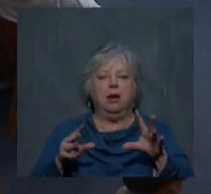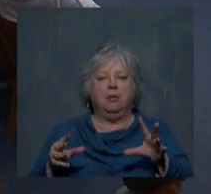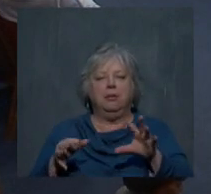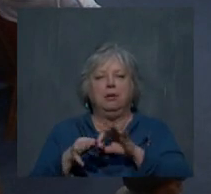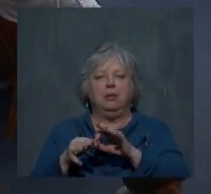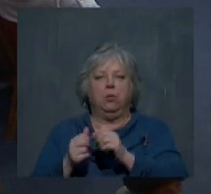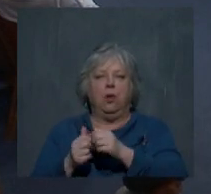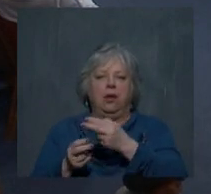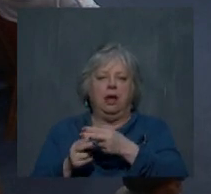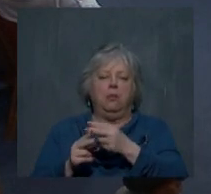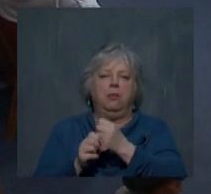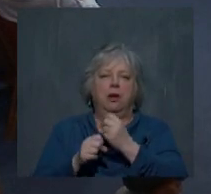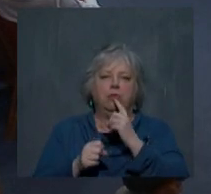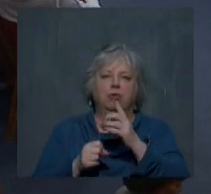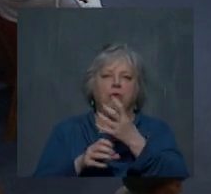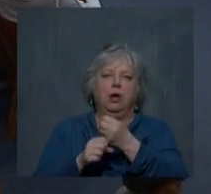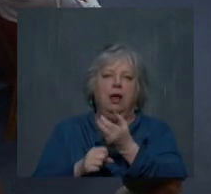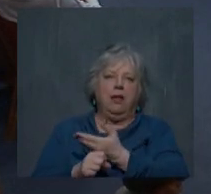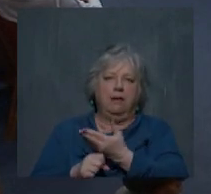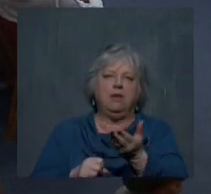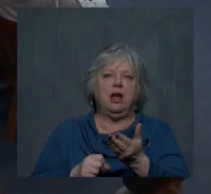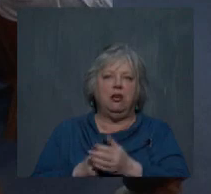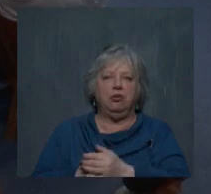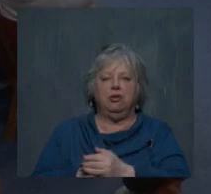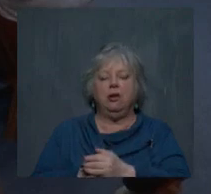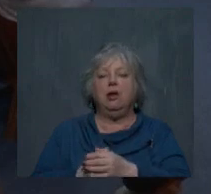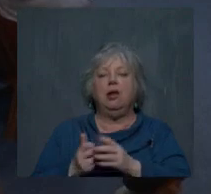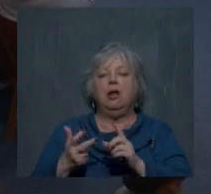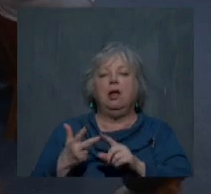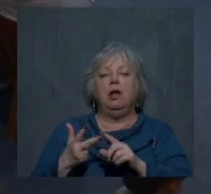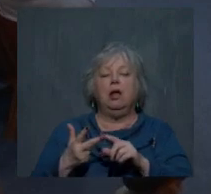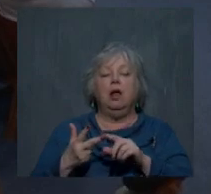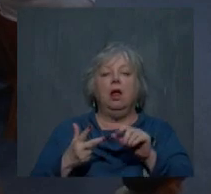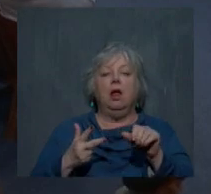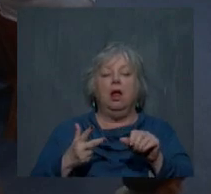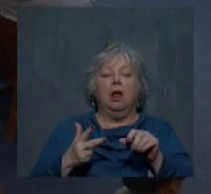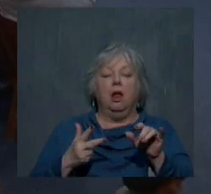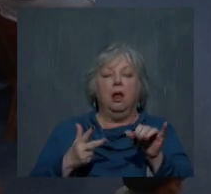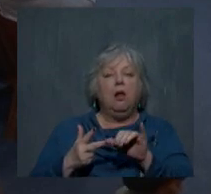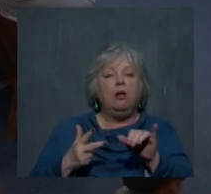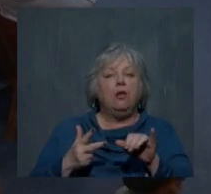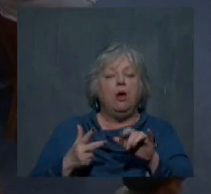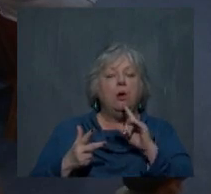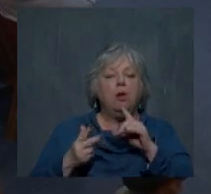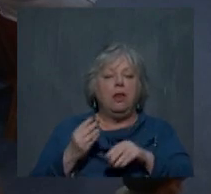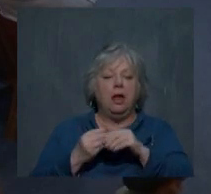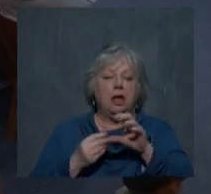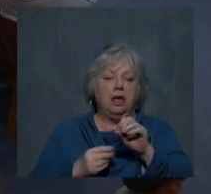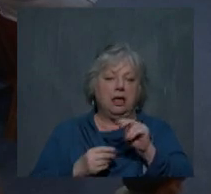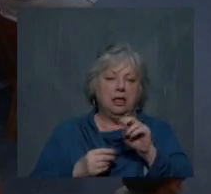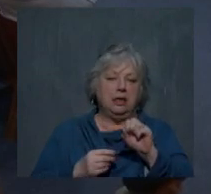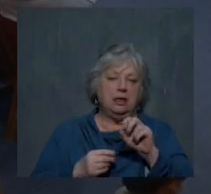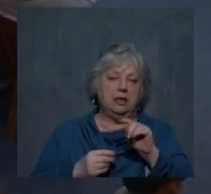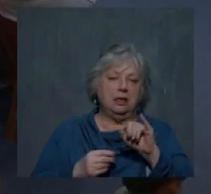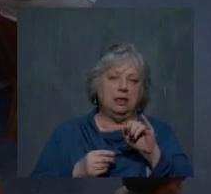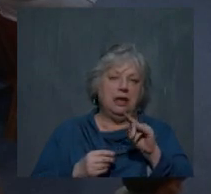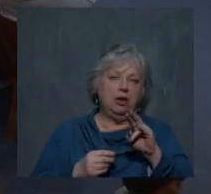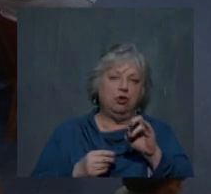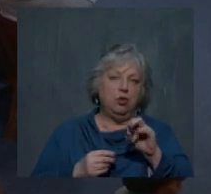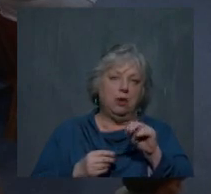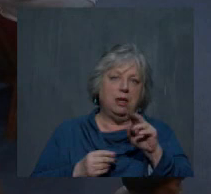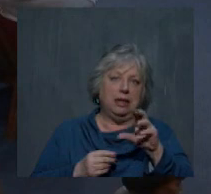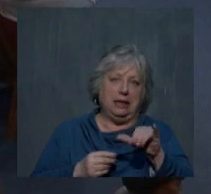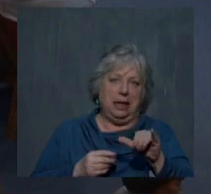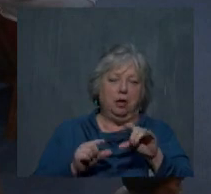the invitation and the information on it. I did attach as well the constituency groups. There are some constituency groups